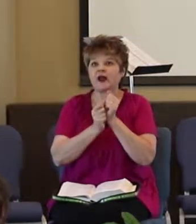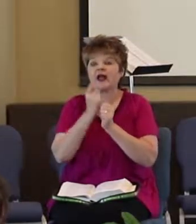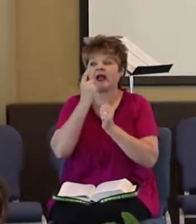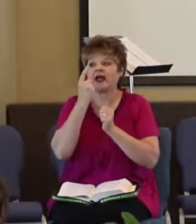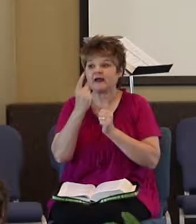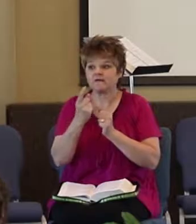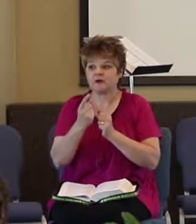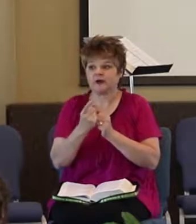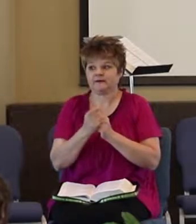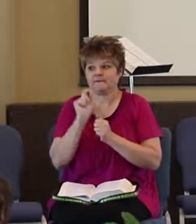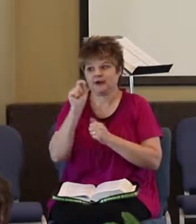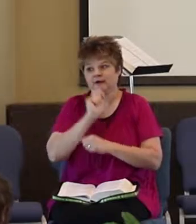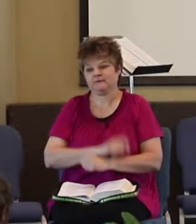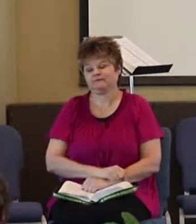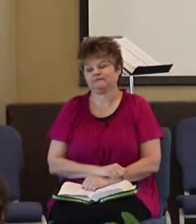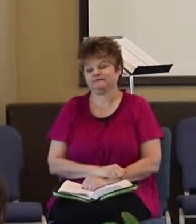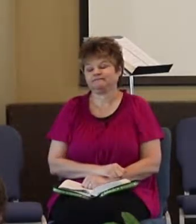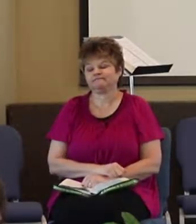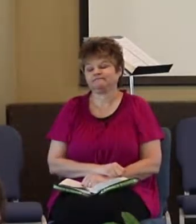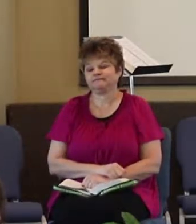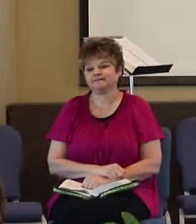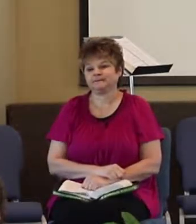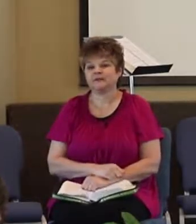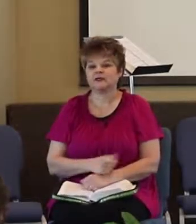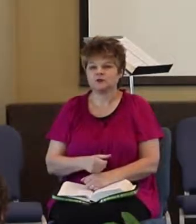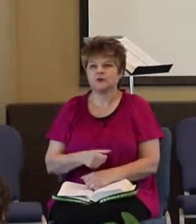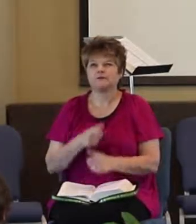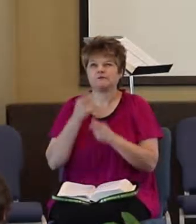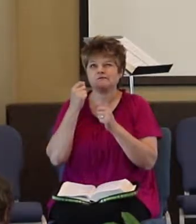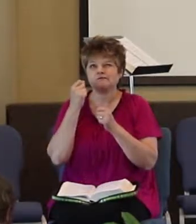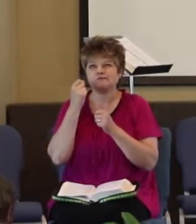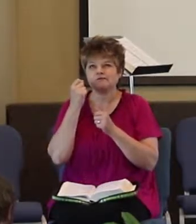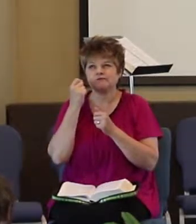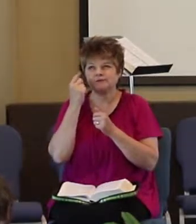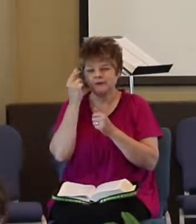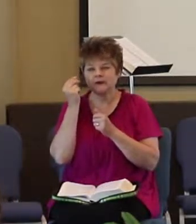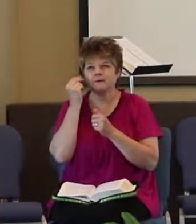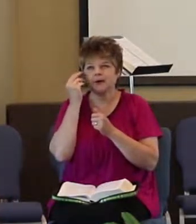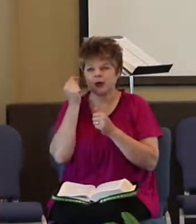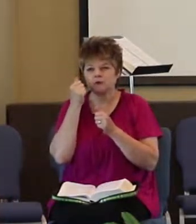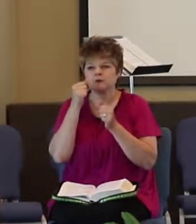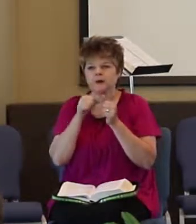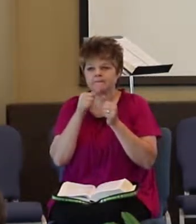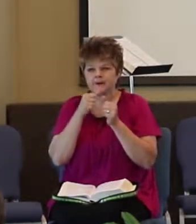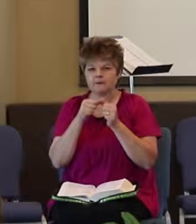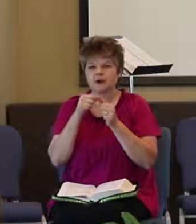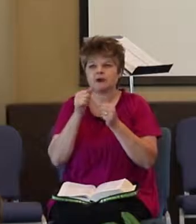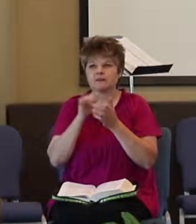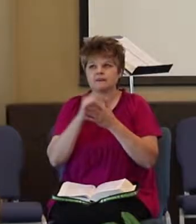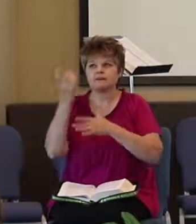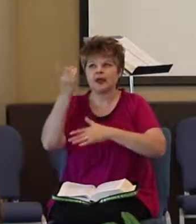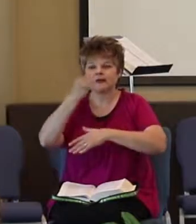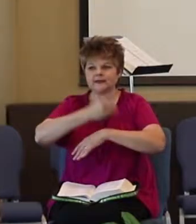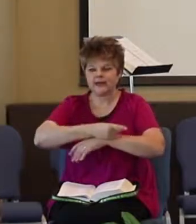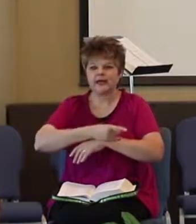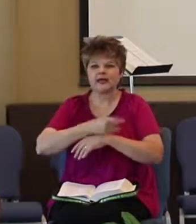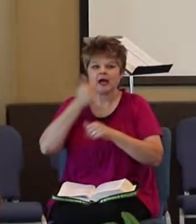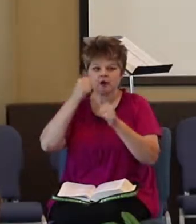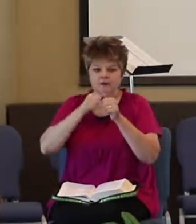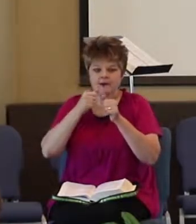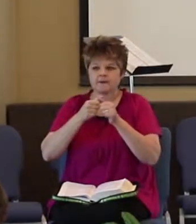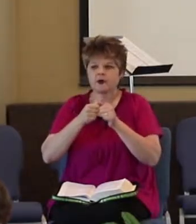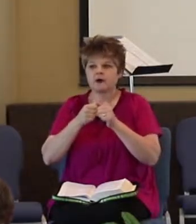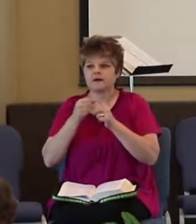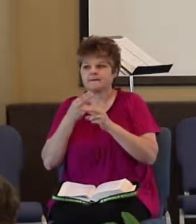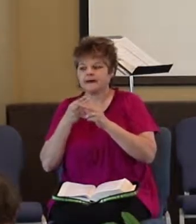everyone, period. You know, as we reflect on that day, I remember Fran calling me,